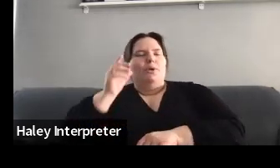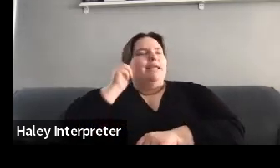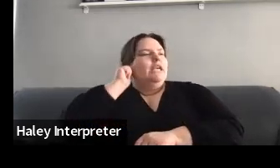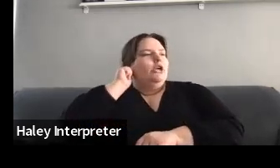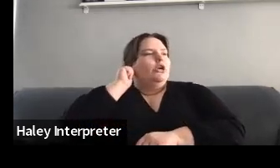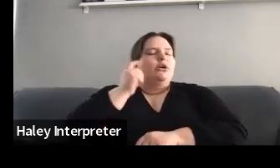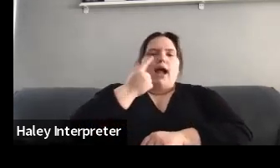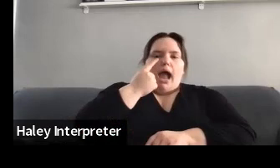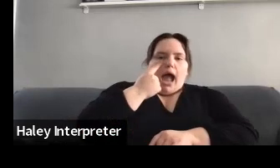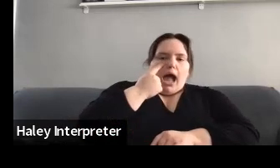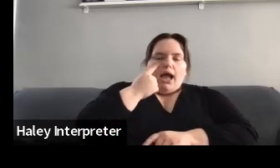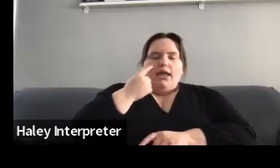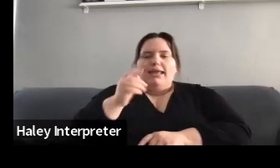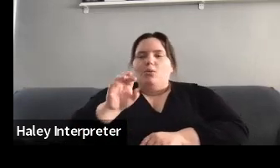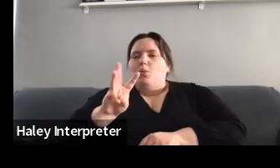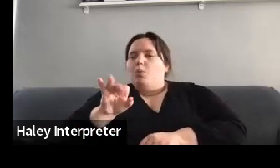don't require,